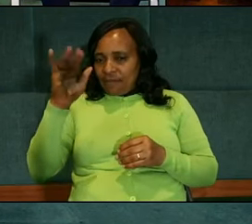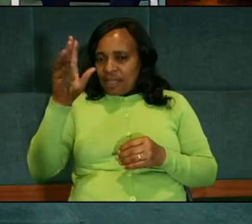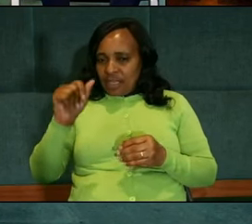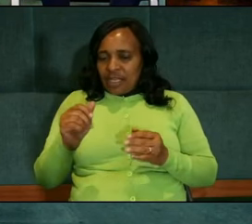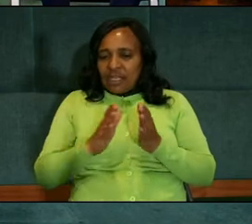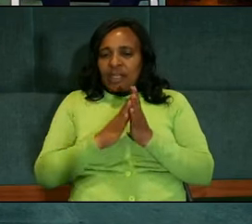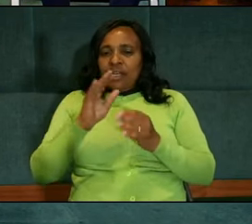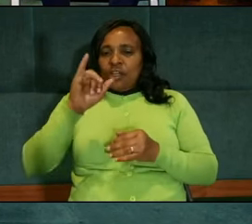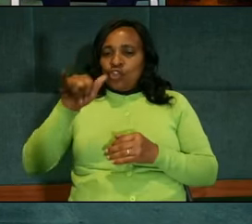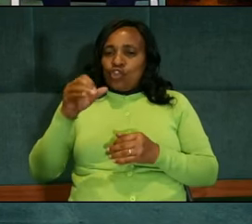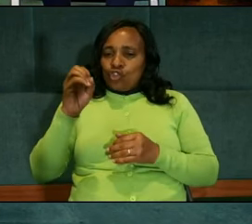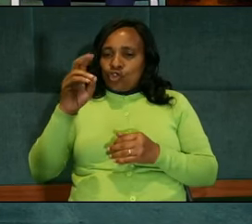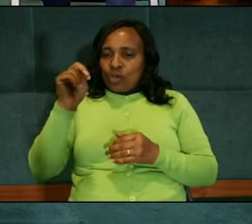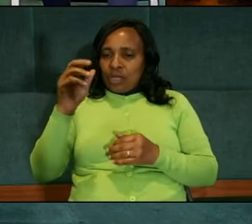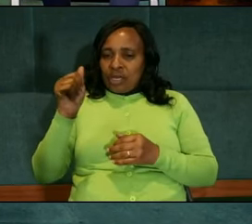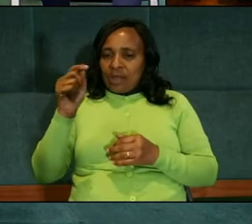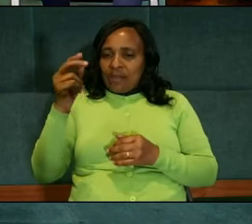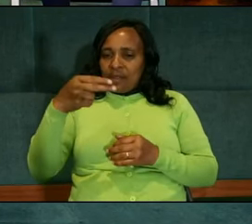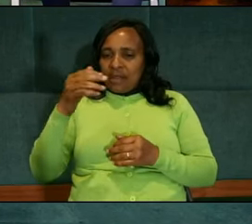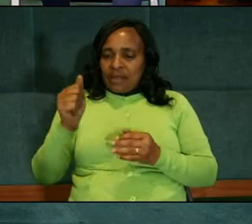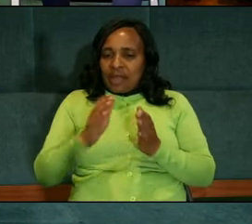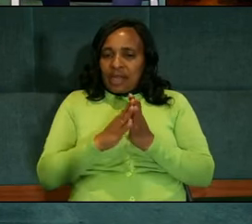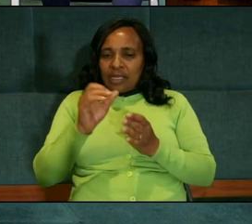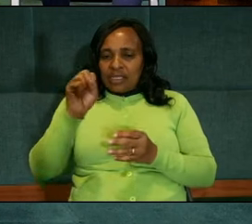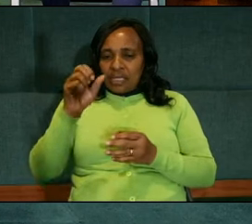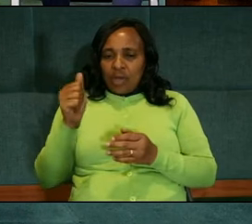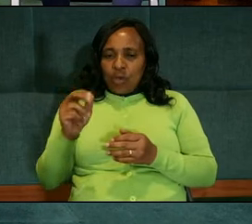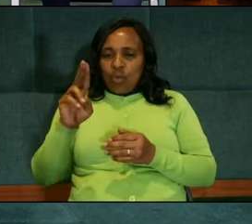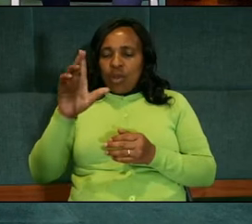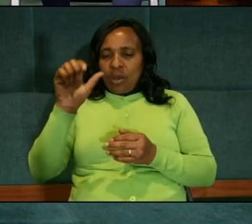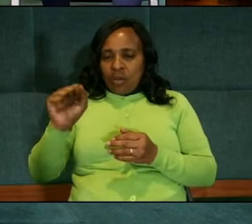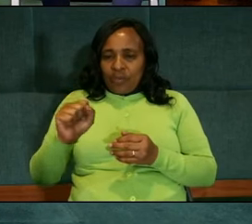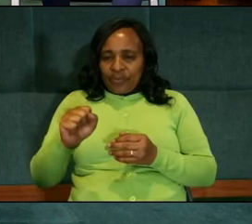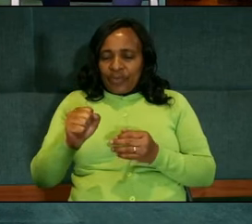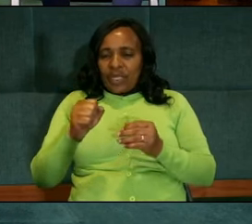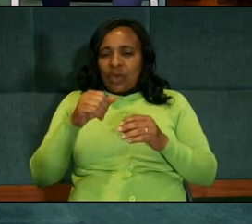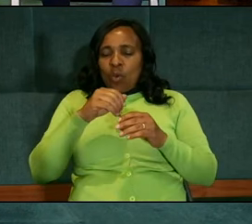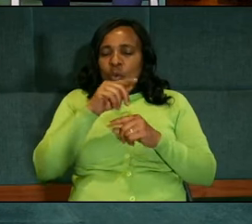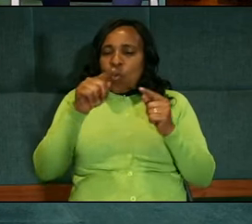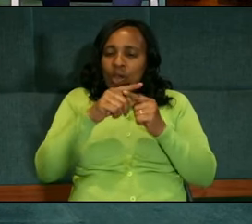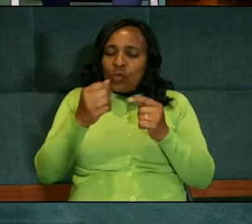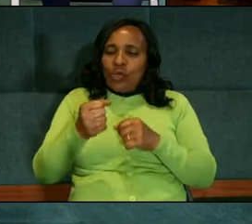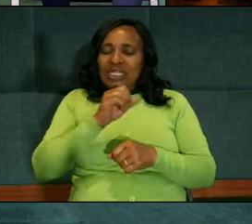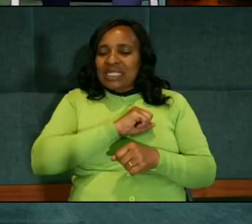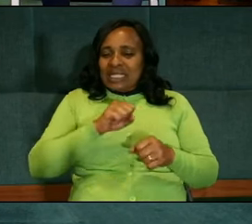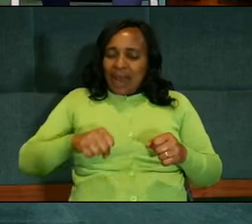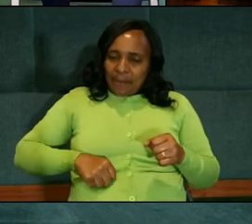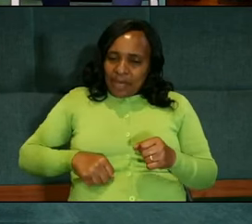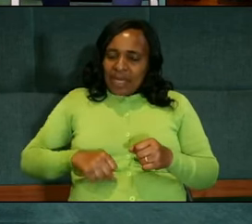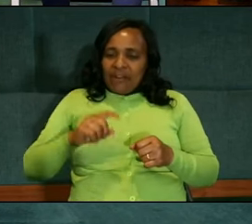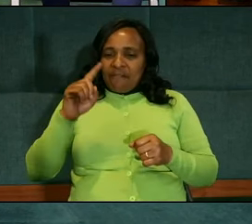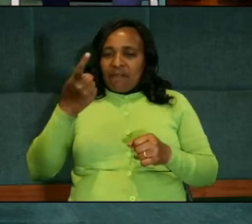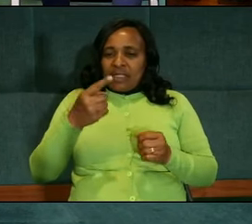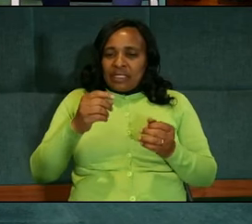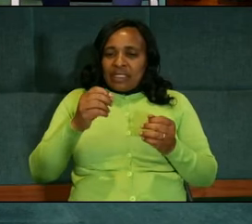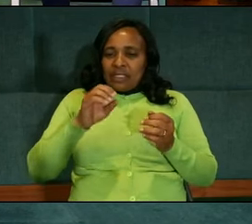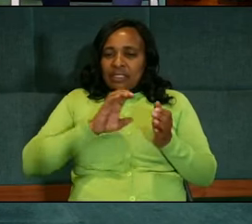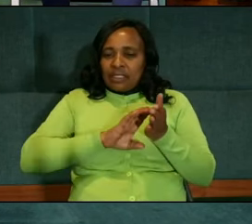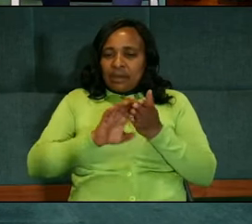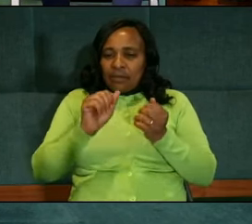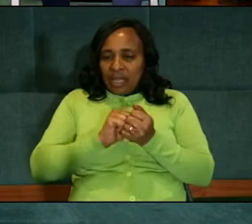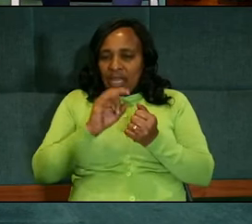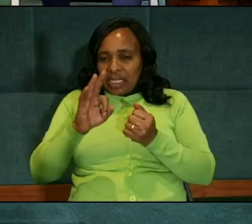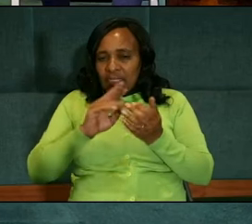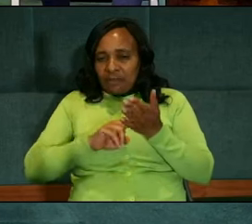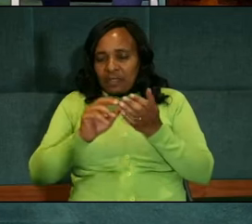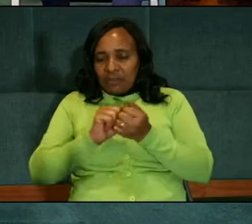after reading 1 Samuel 18:1-16. What actually do you get out of the story